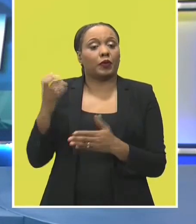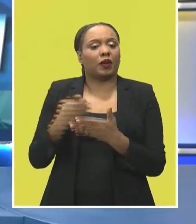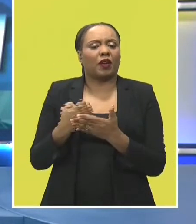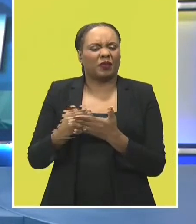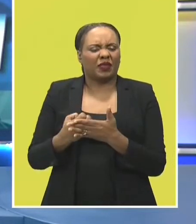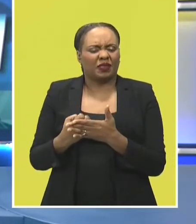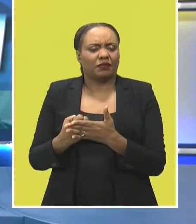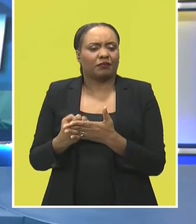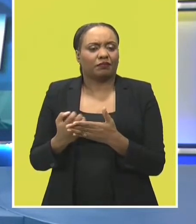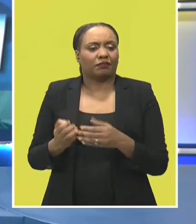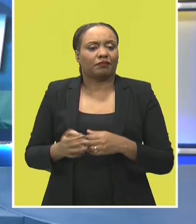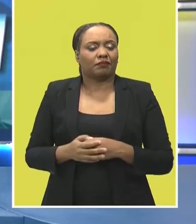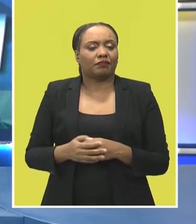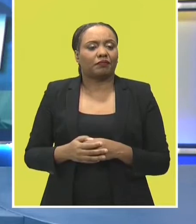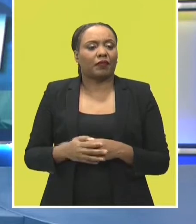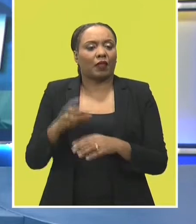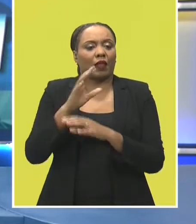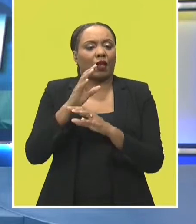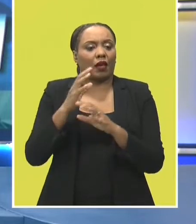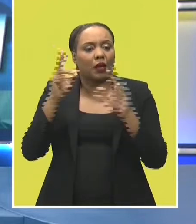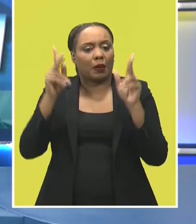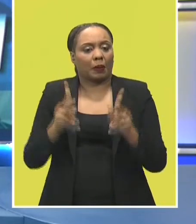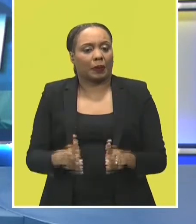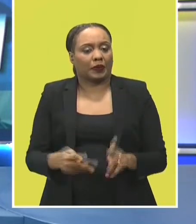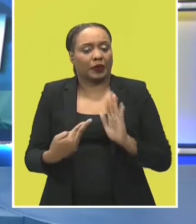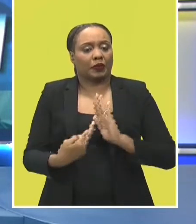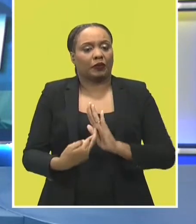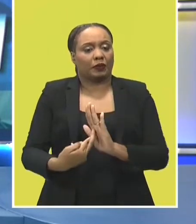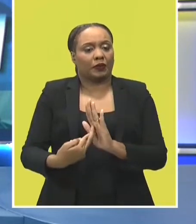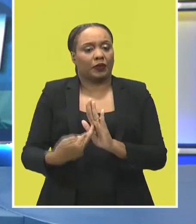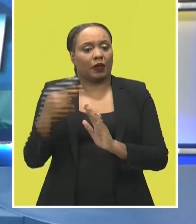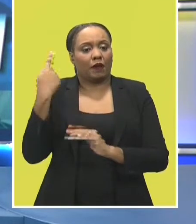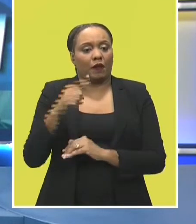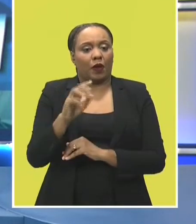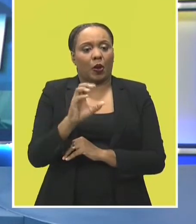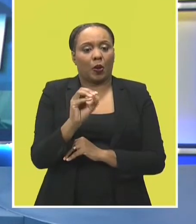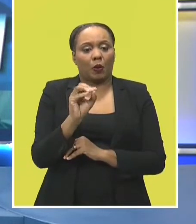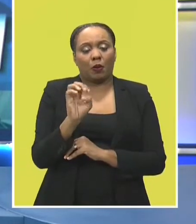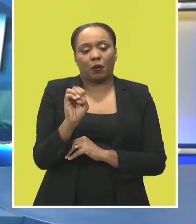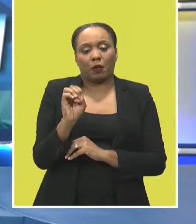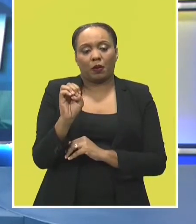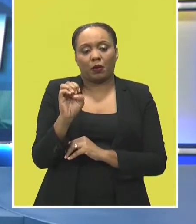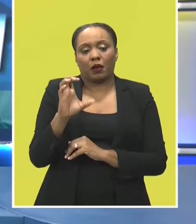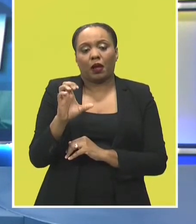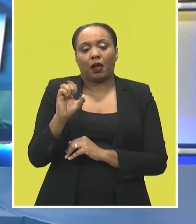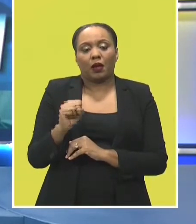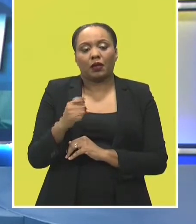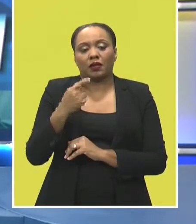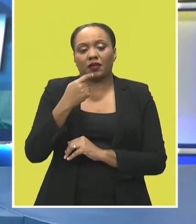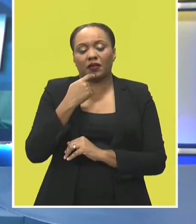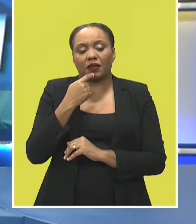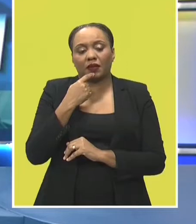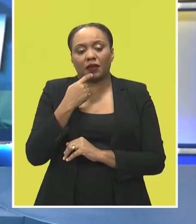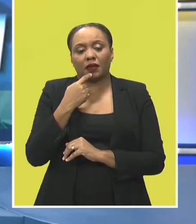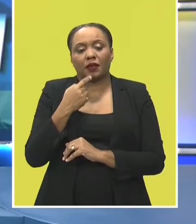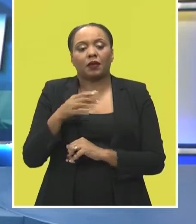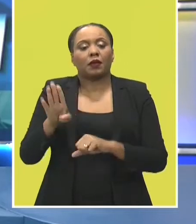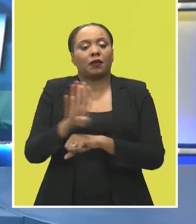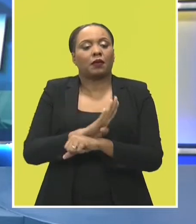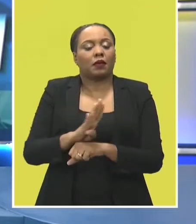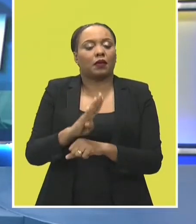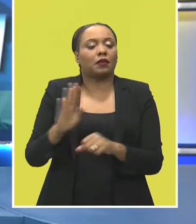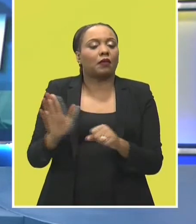resident representative for the multi-country office for Barbados and the OECS, Magdi Martinez-Solomon, says that the island has shown